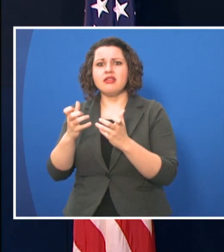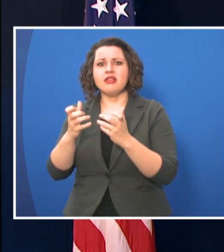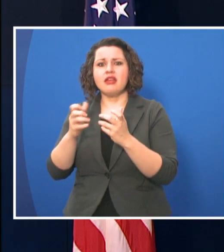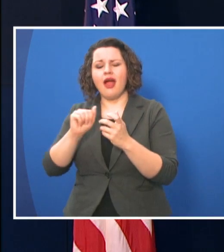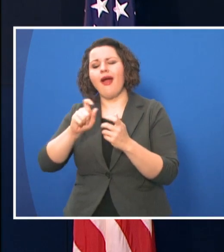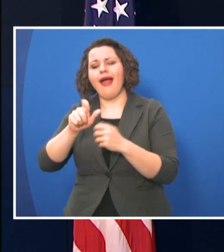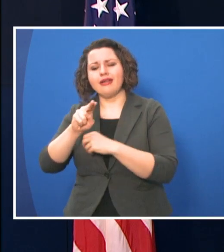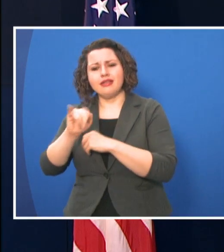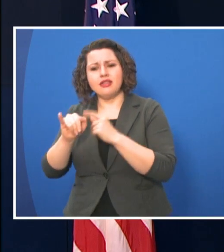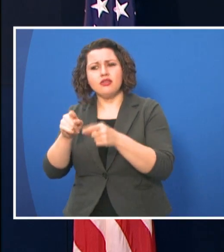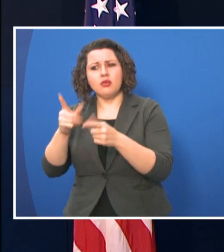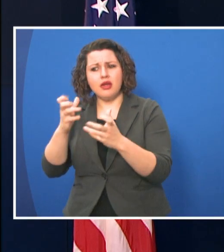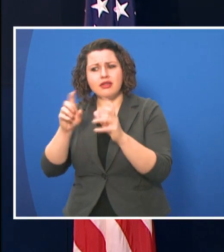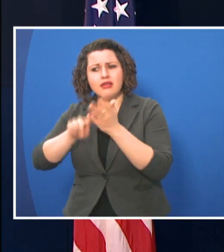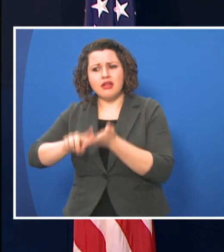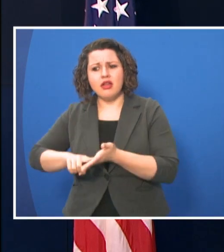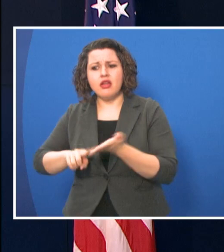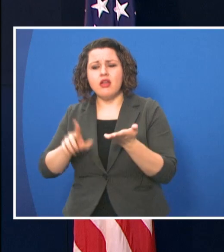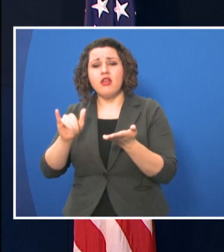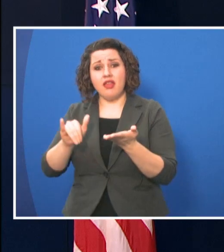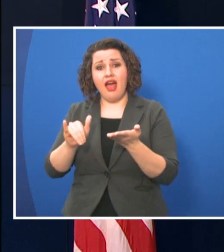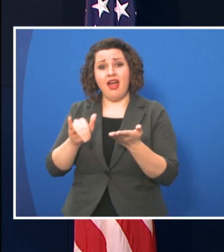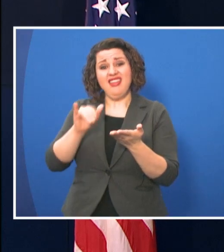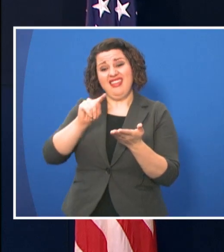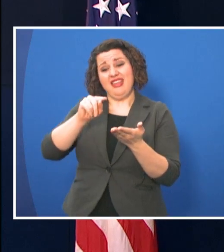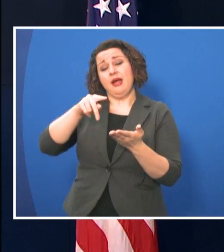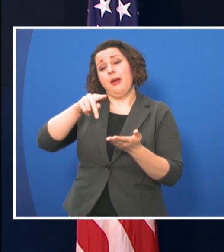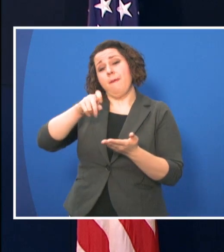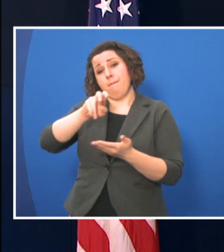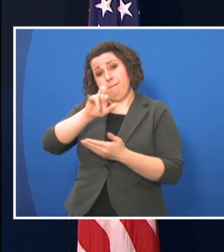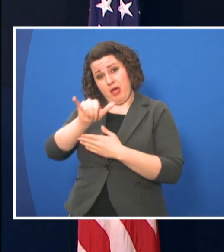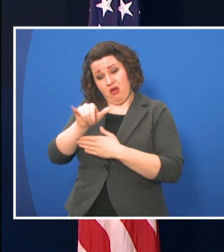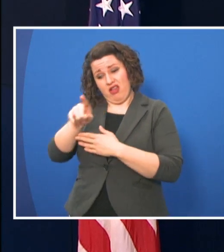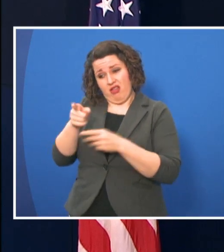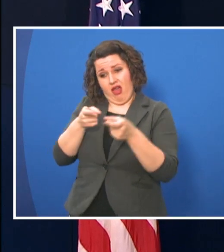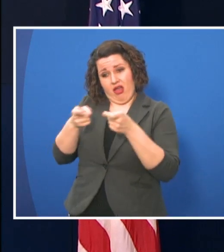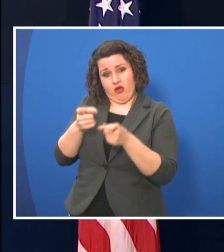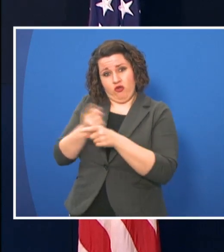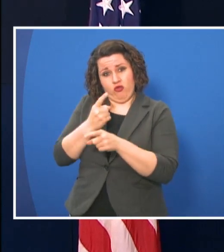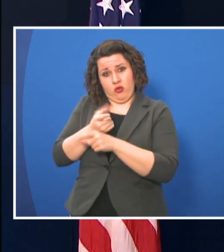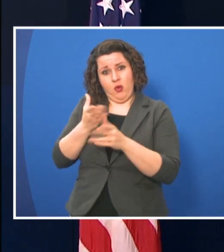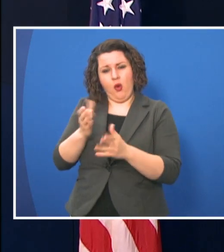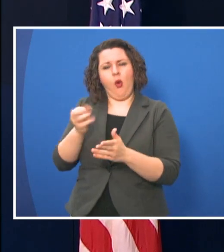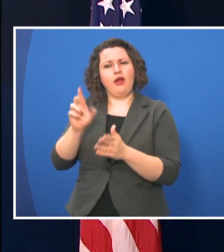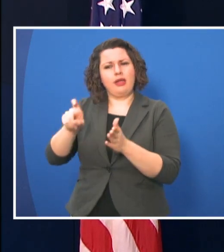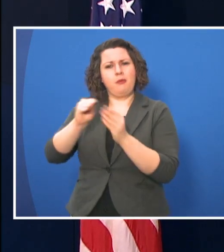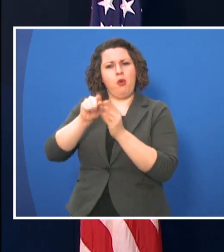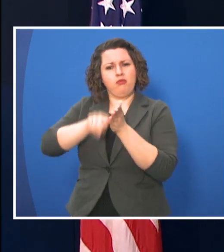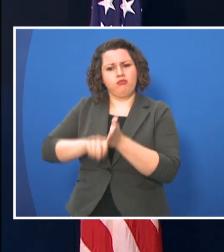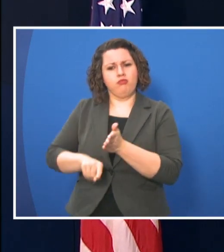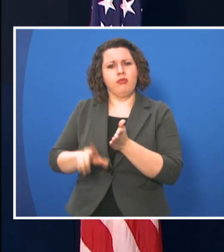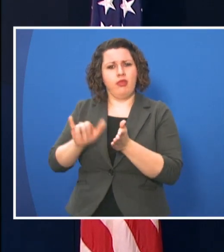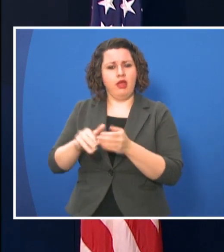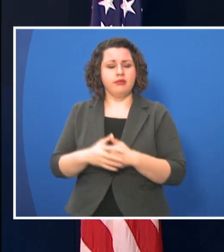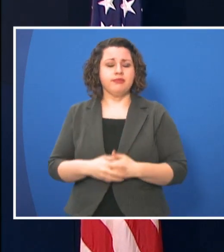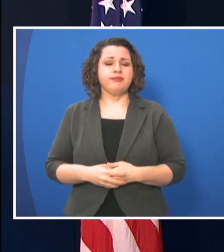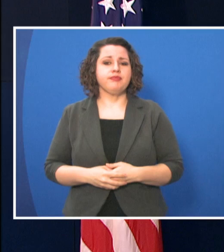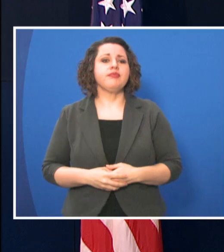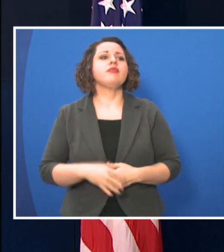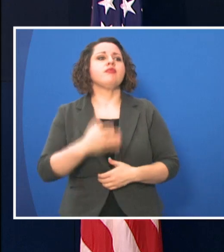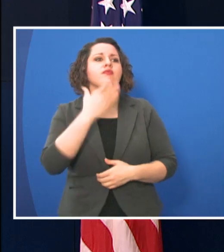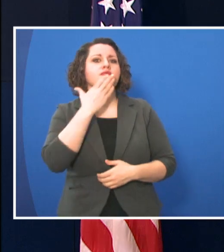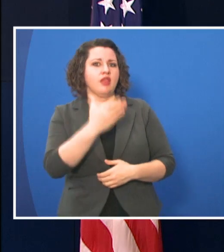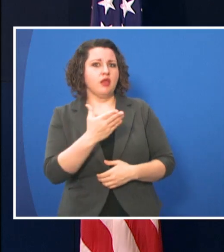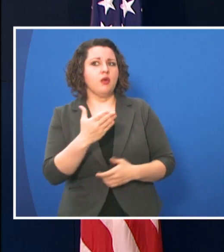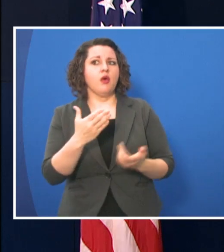OSHA inspections in Perry were handled correctly, or if it does indeed merit a deeper look. Yeah, so thank you for that question. I appreciate that.